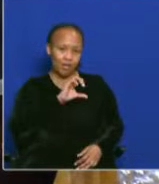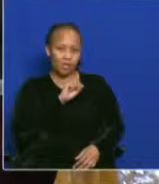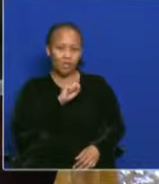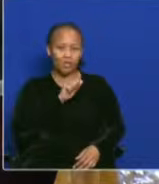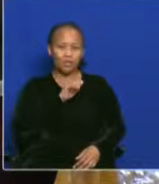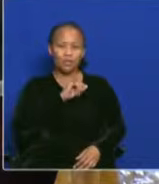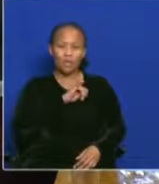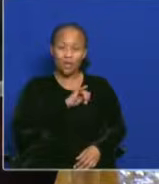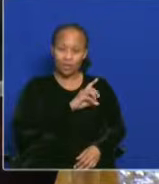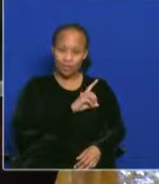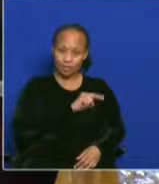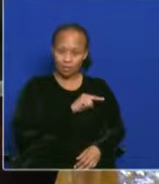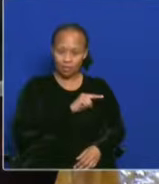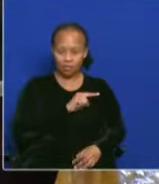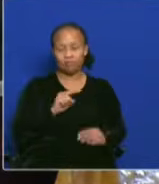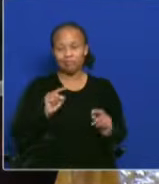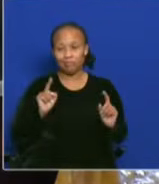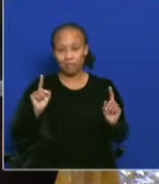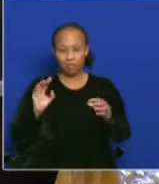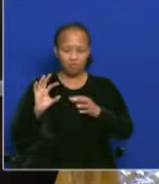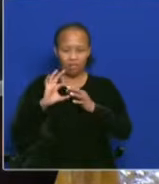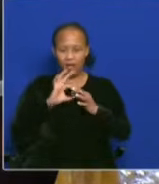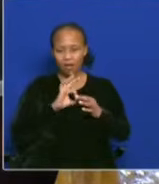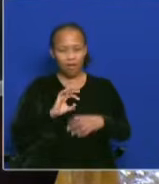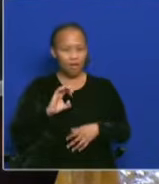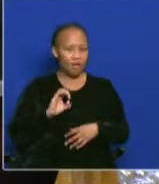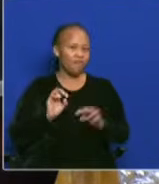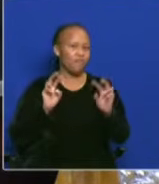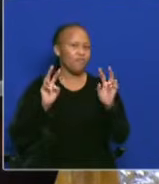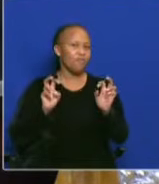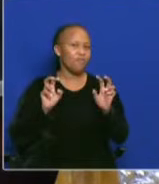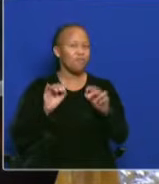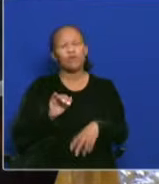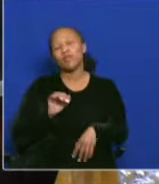in relation to an IT contract